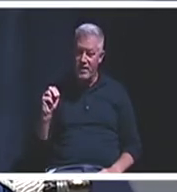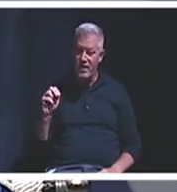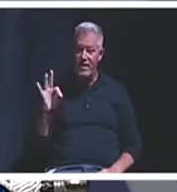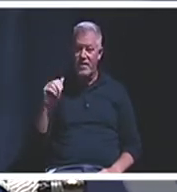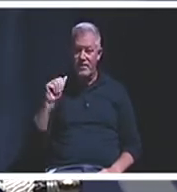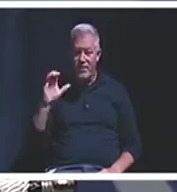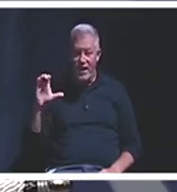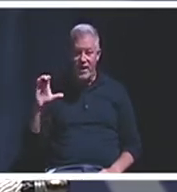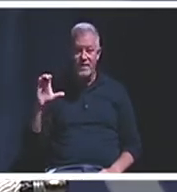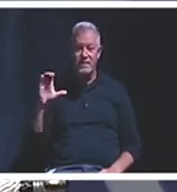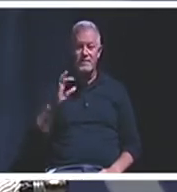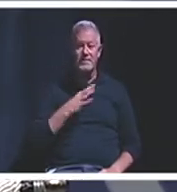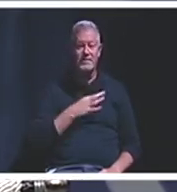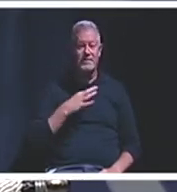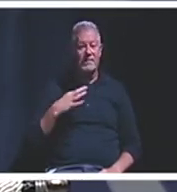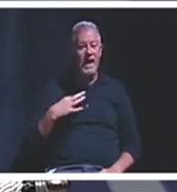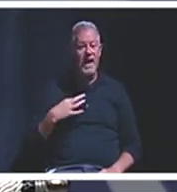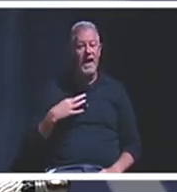faculty, staff,